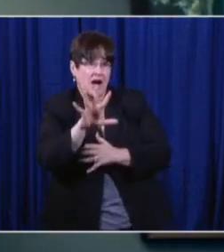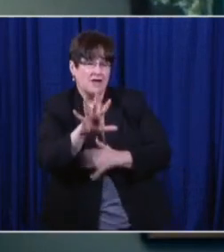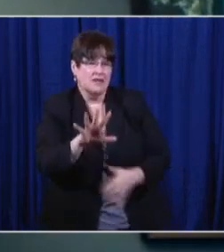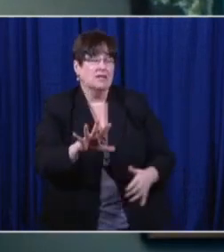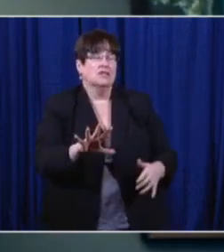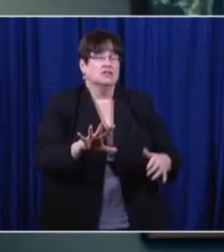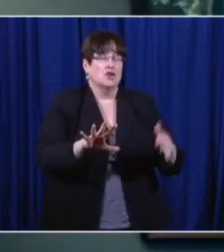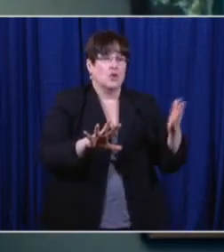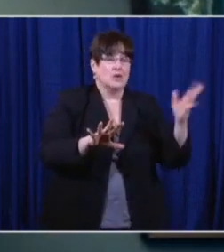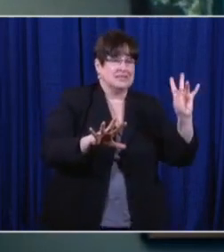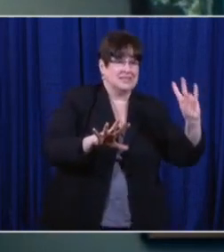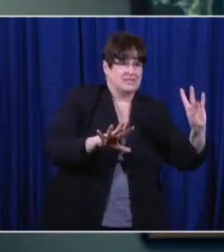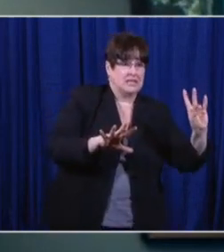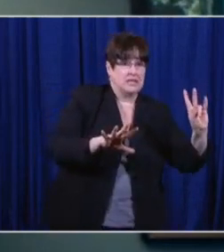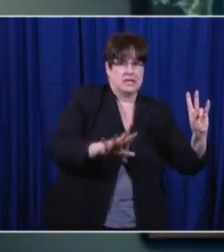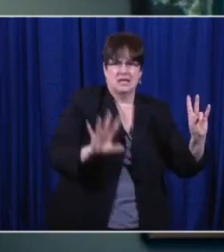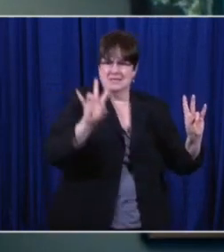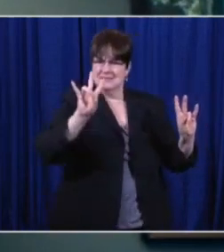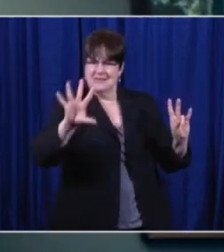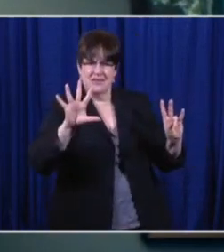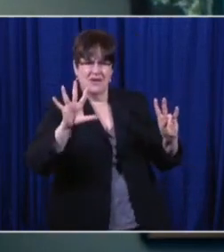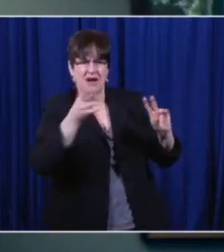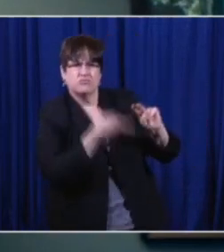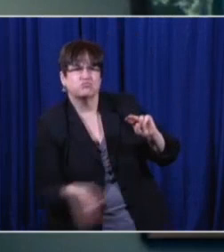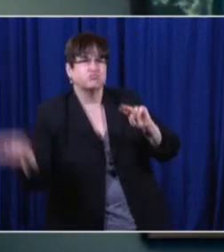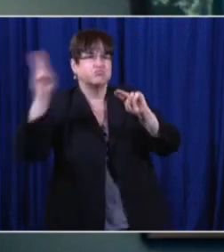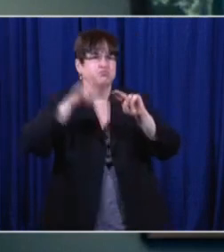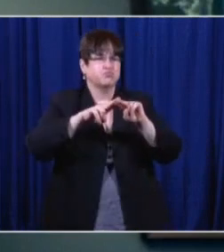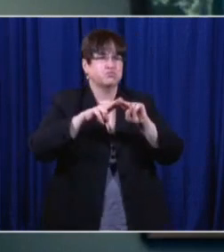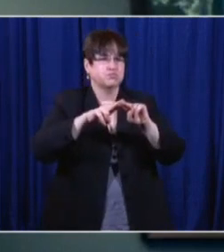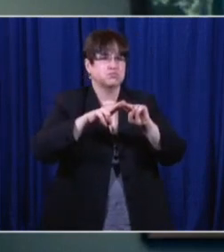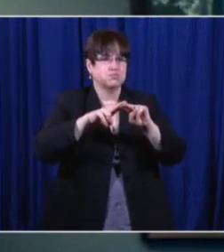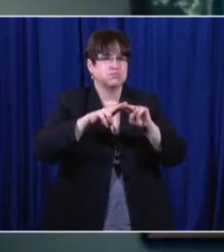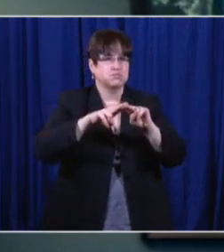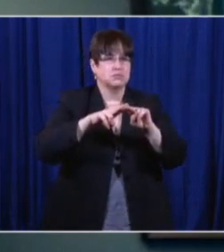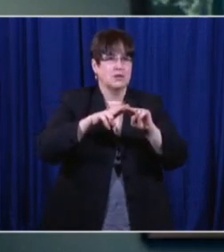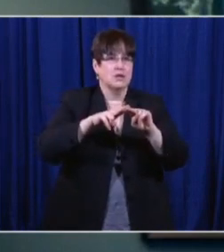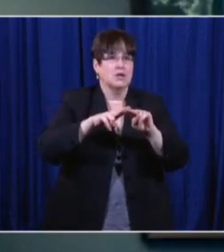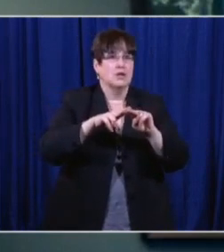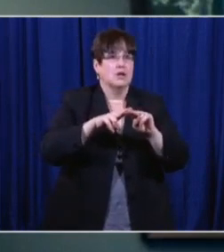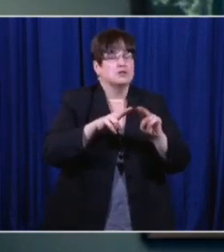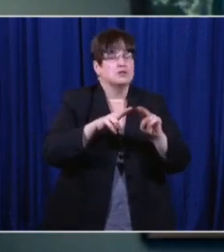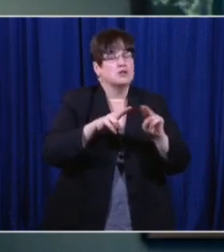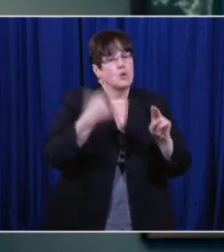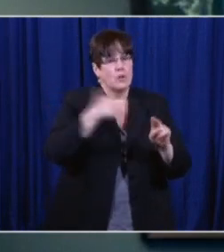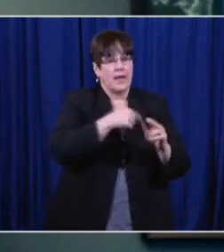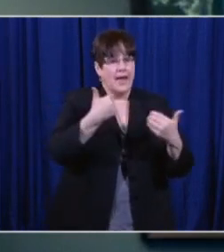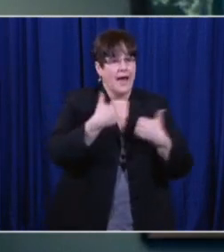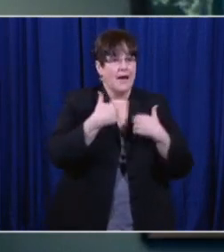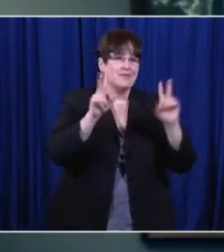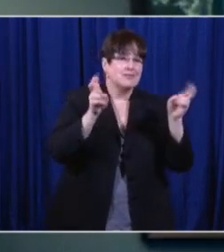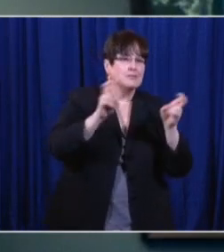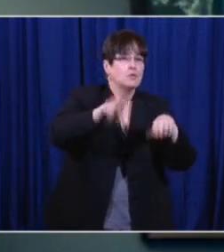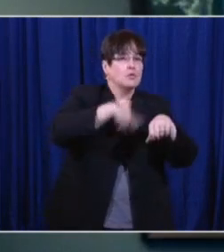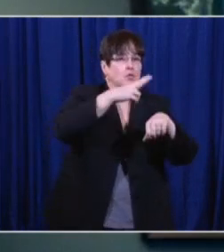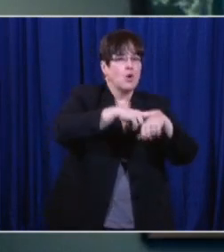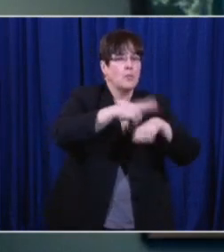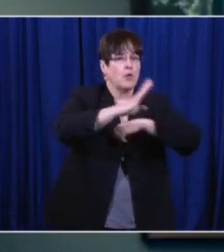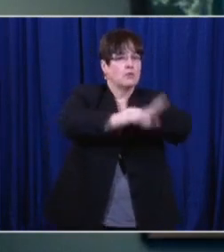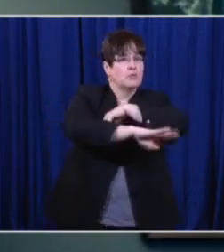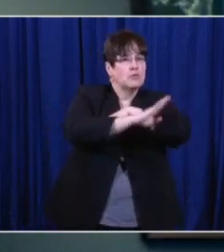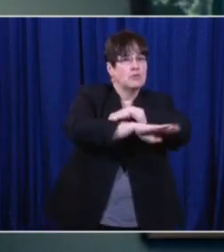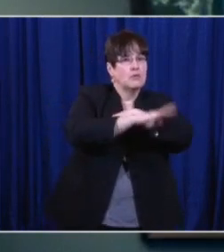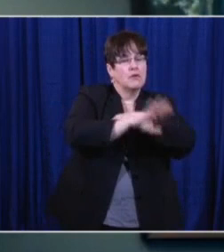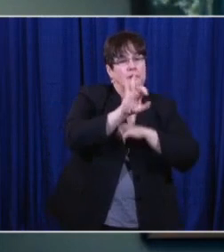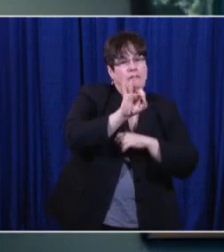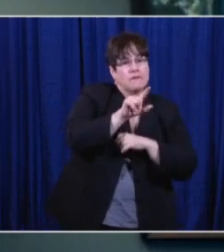stark challenge for us, because that's in addition to the, I'll say, normal fall, flu, and other types of